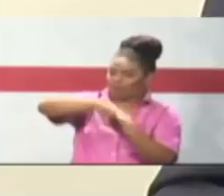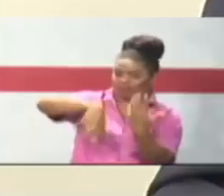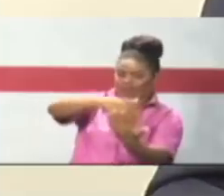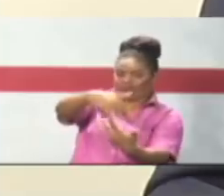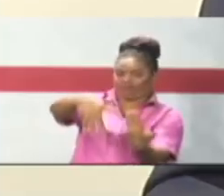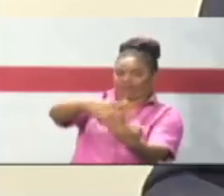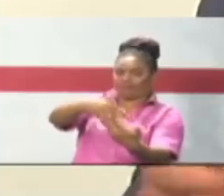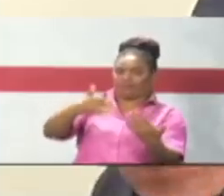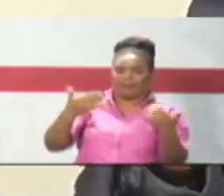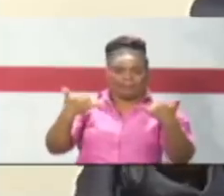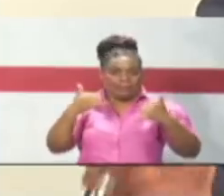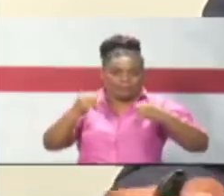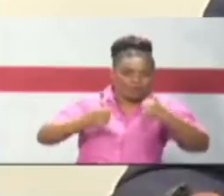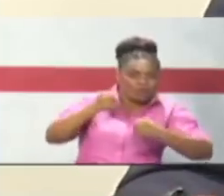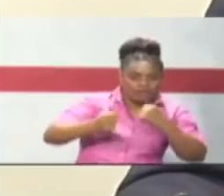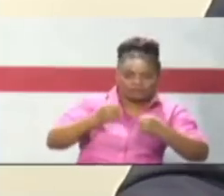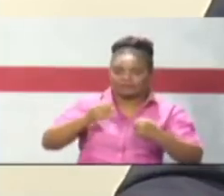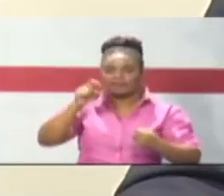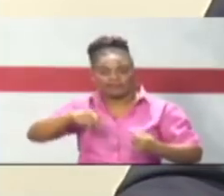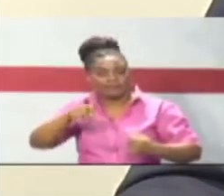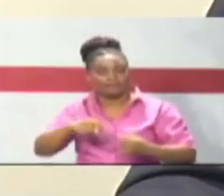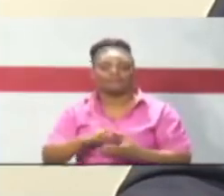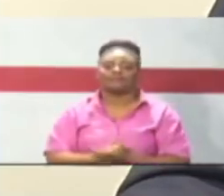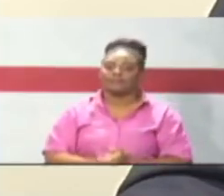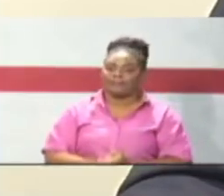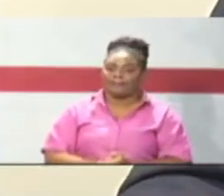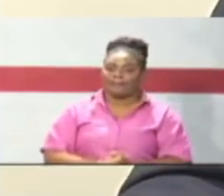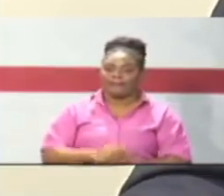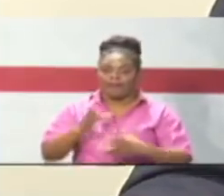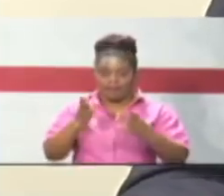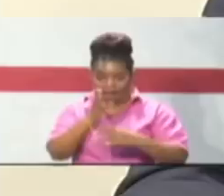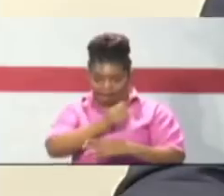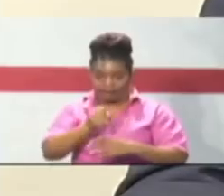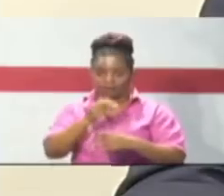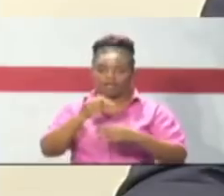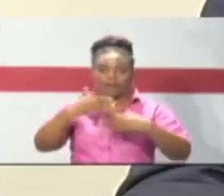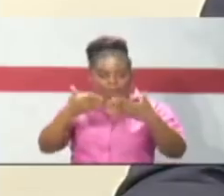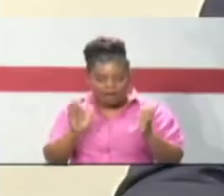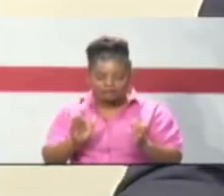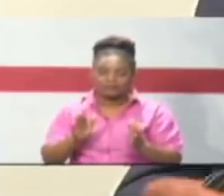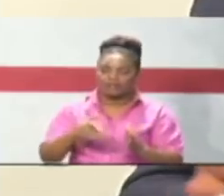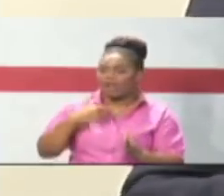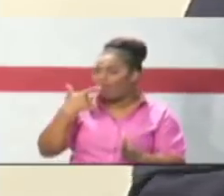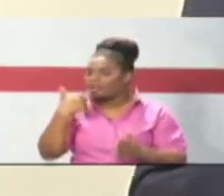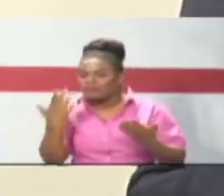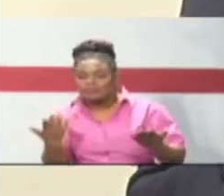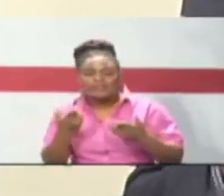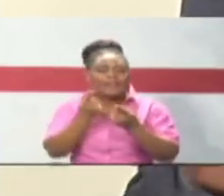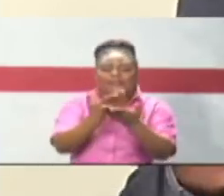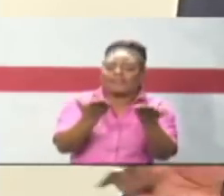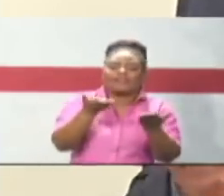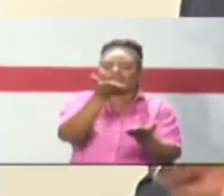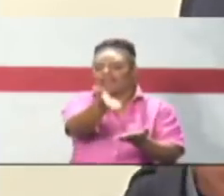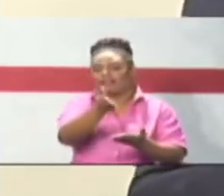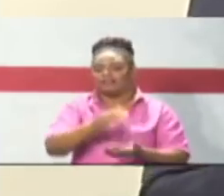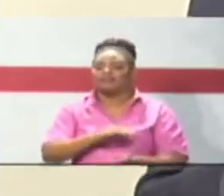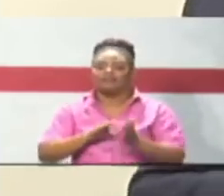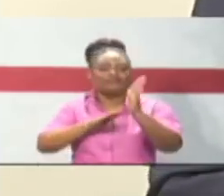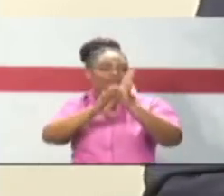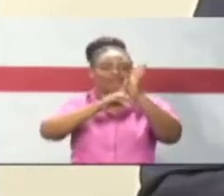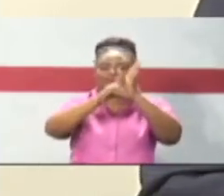sports, getting your school feeding program meal. It's about your all-round development,